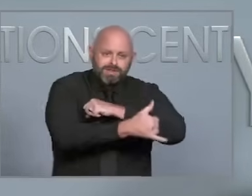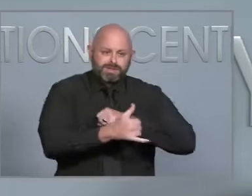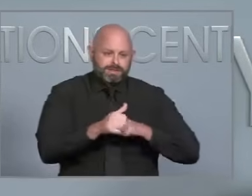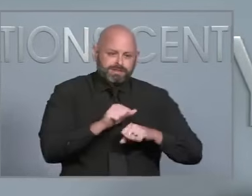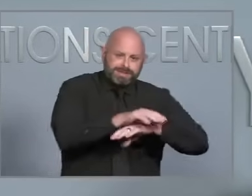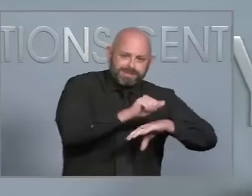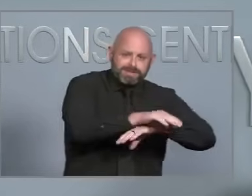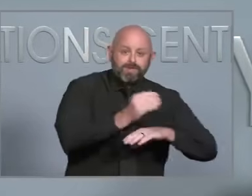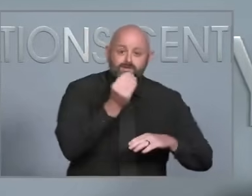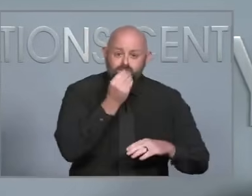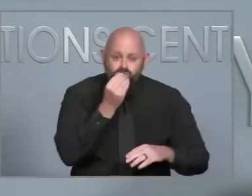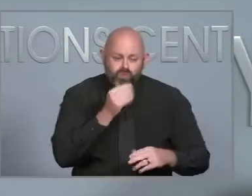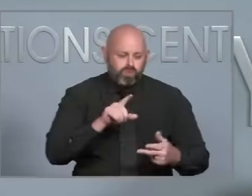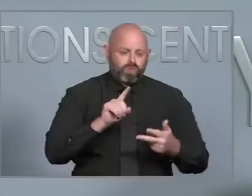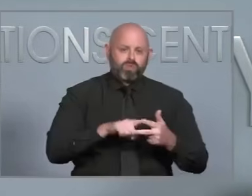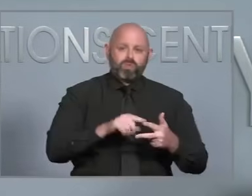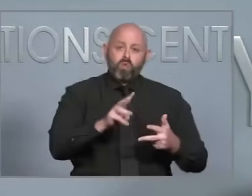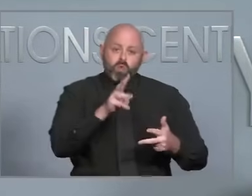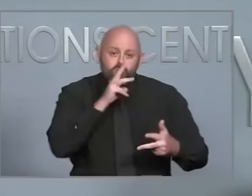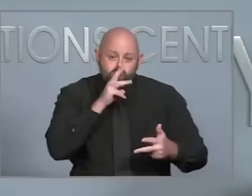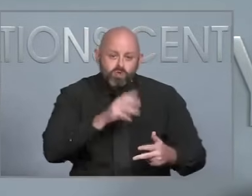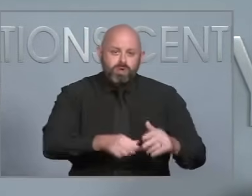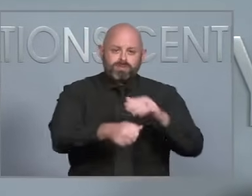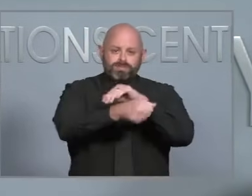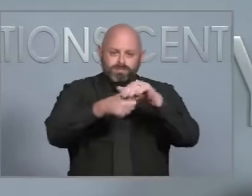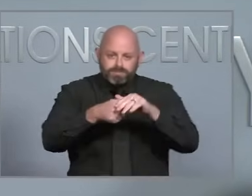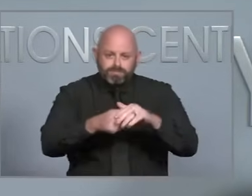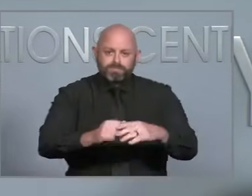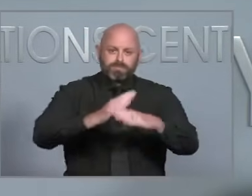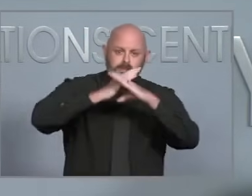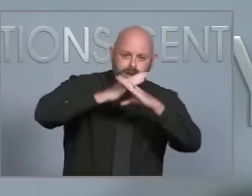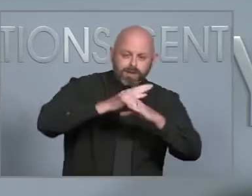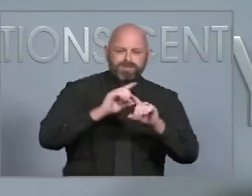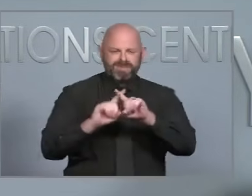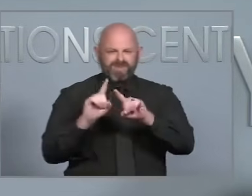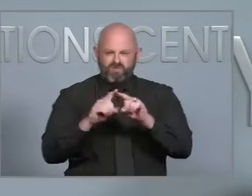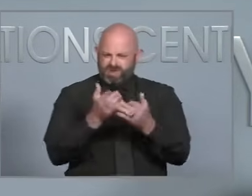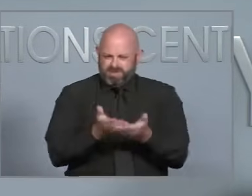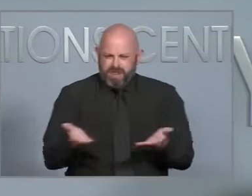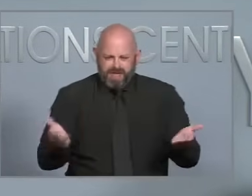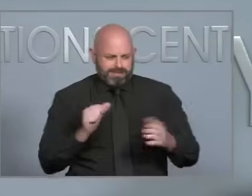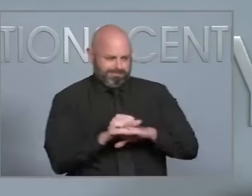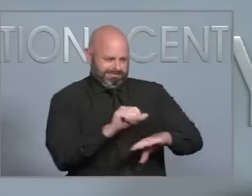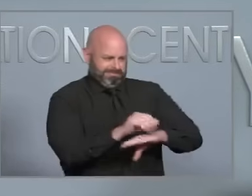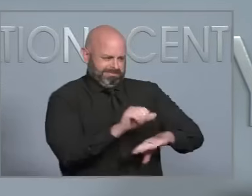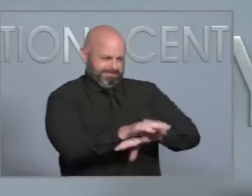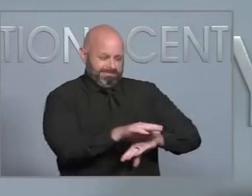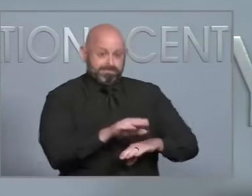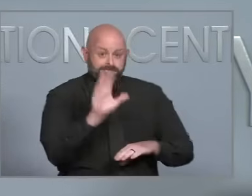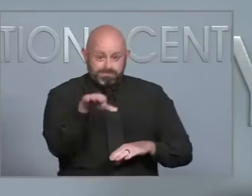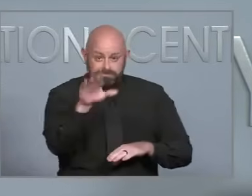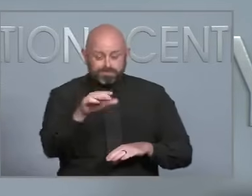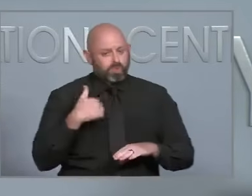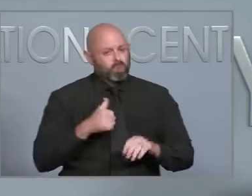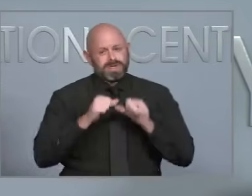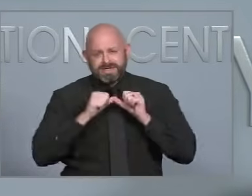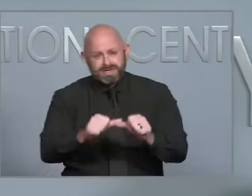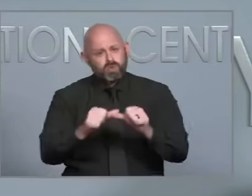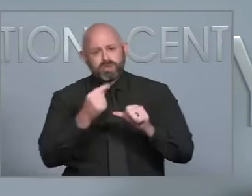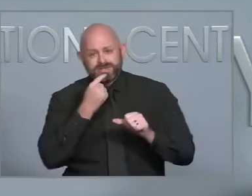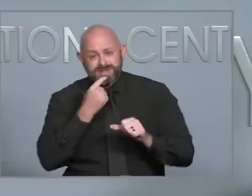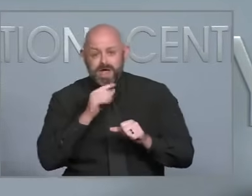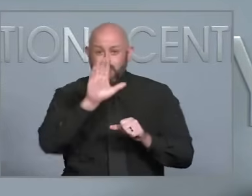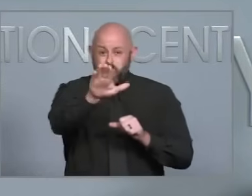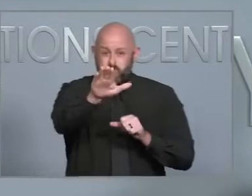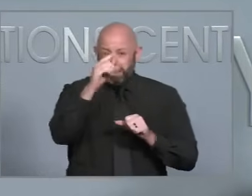meals, water, tarps, and other commodities and supplies. As we have continued to state, flooding may occur outside of